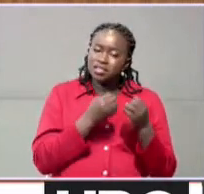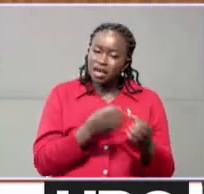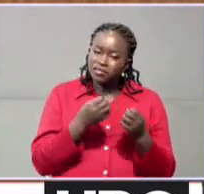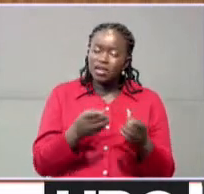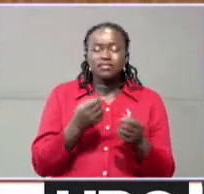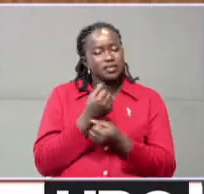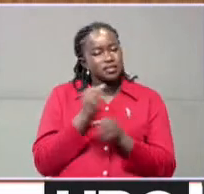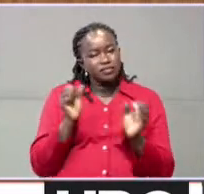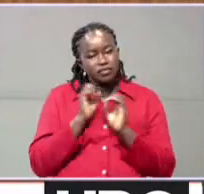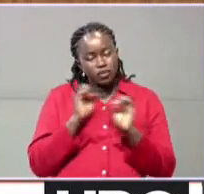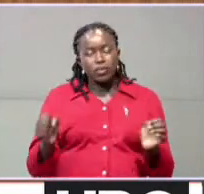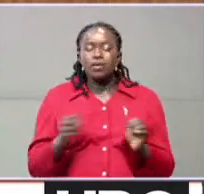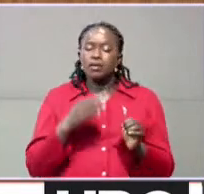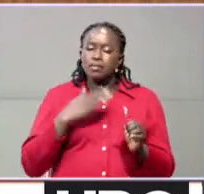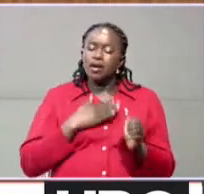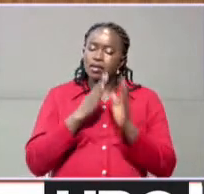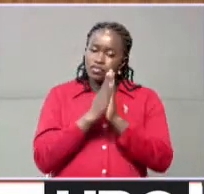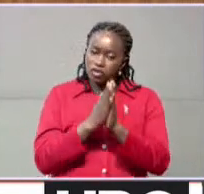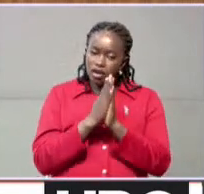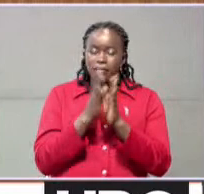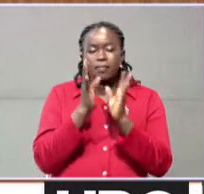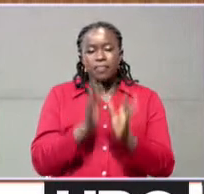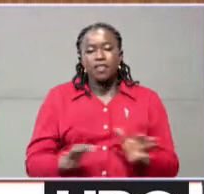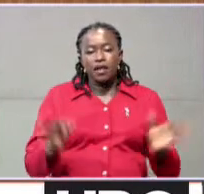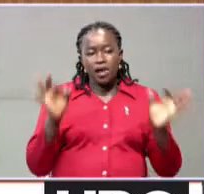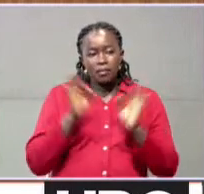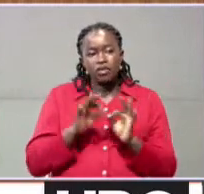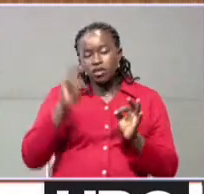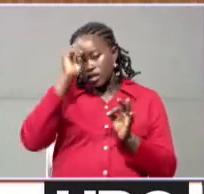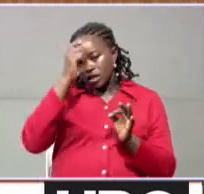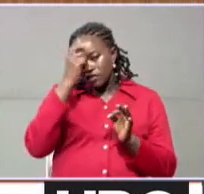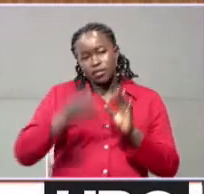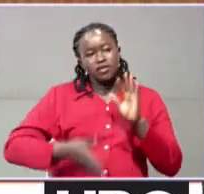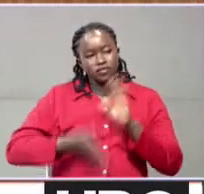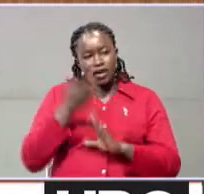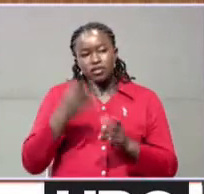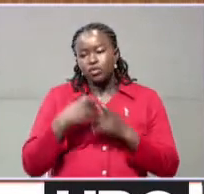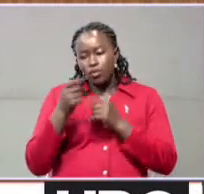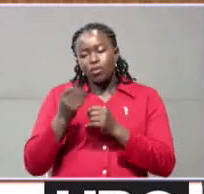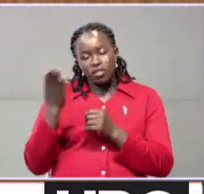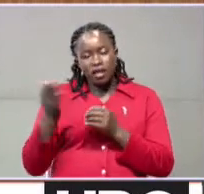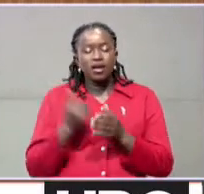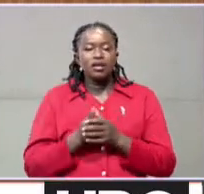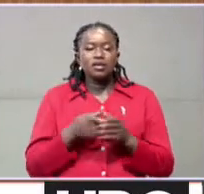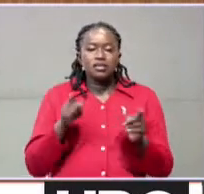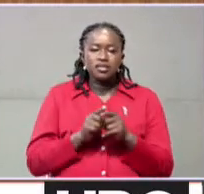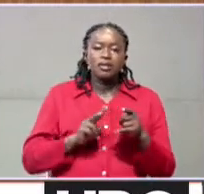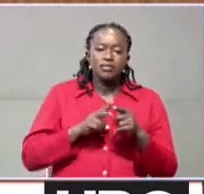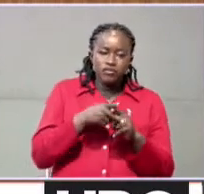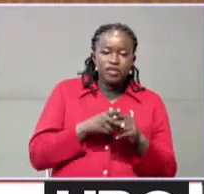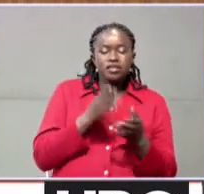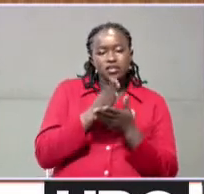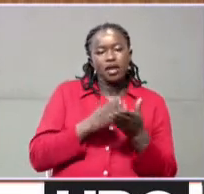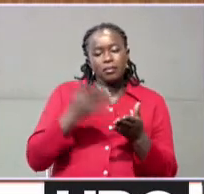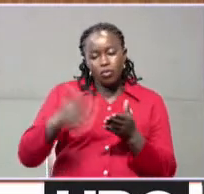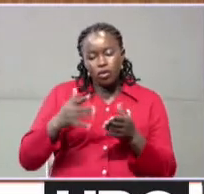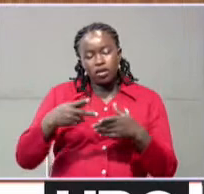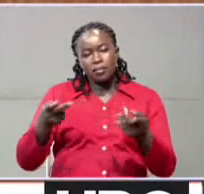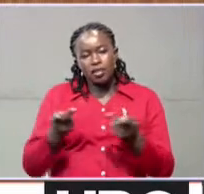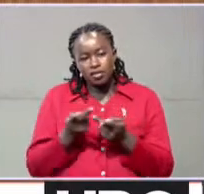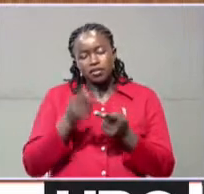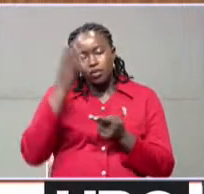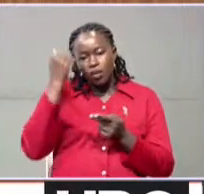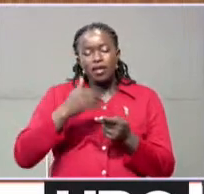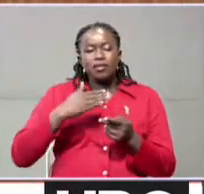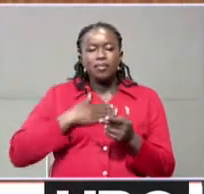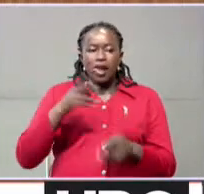player there letting the government swiftly go there and at least fix some water sources so that my people